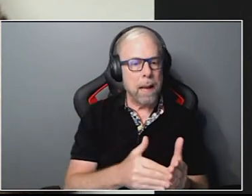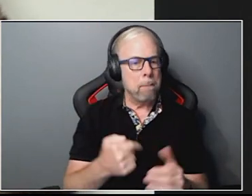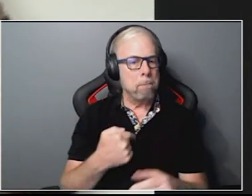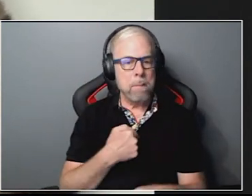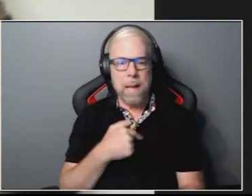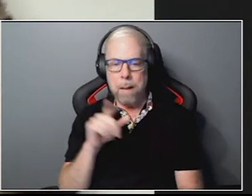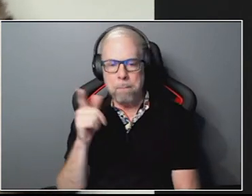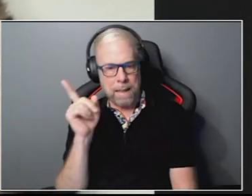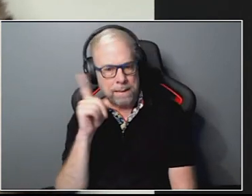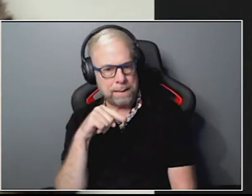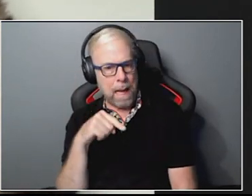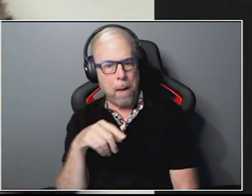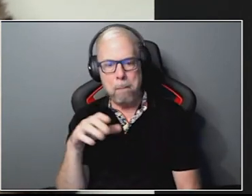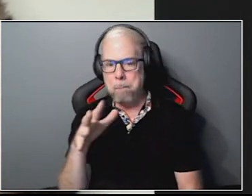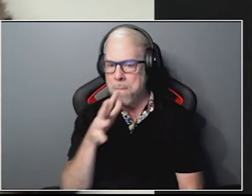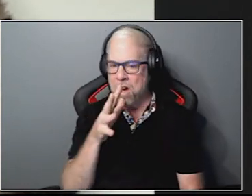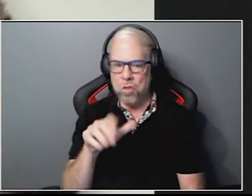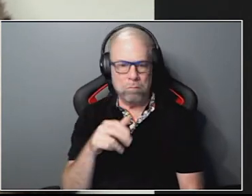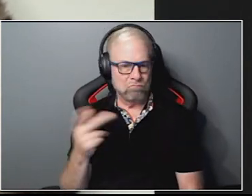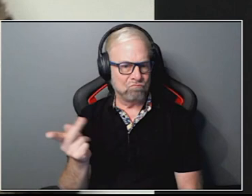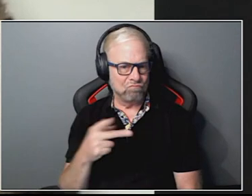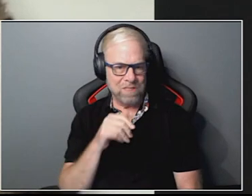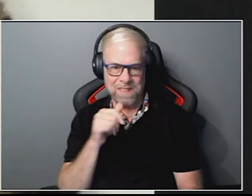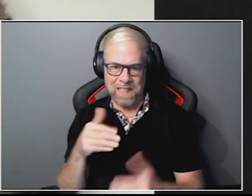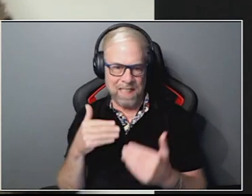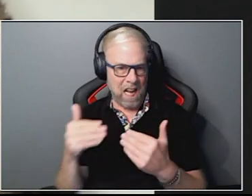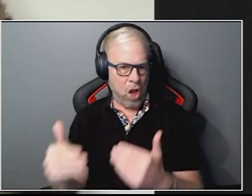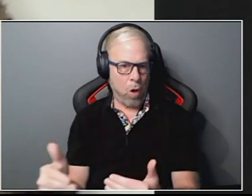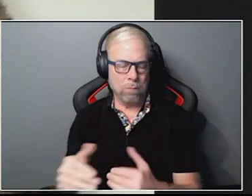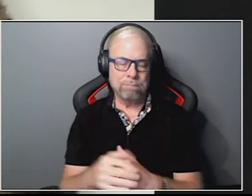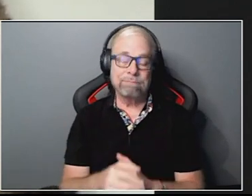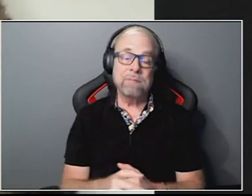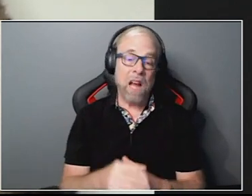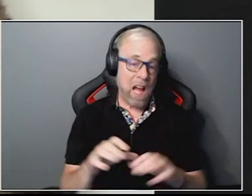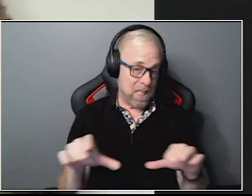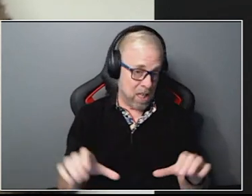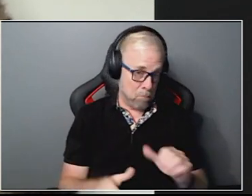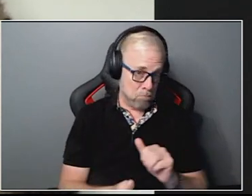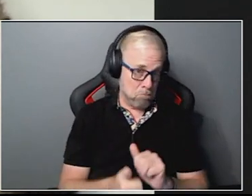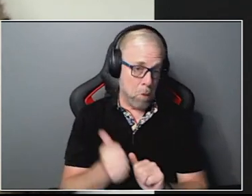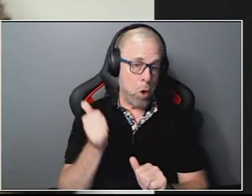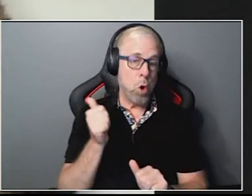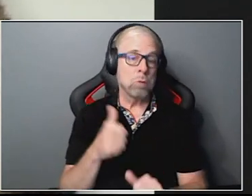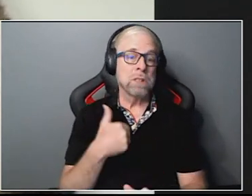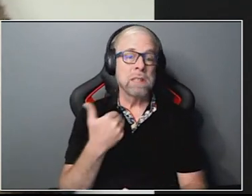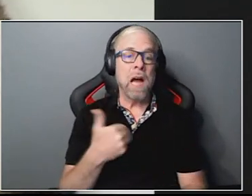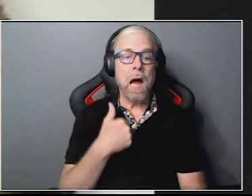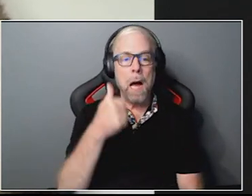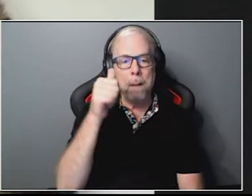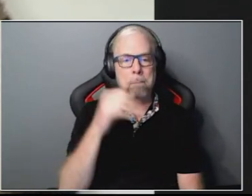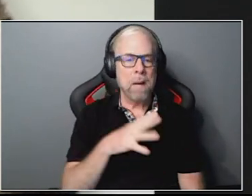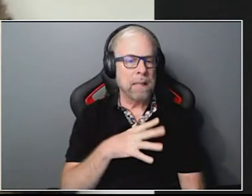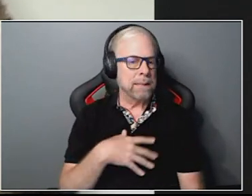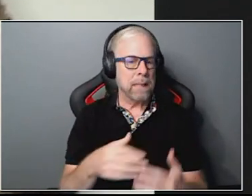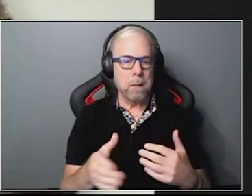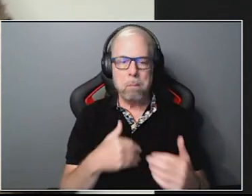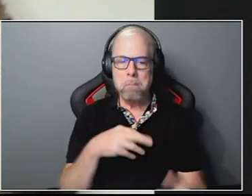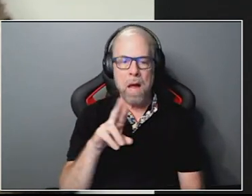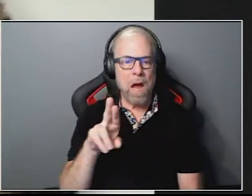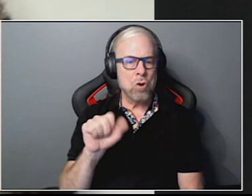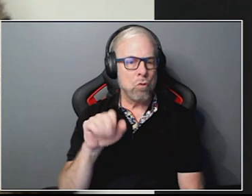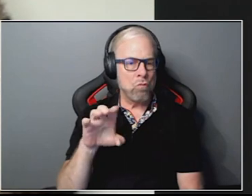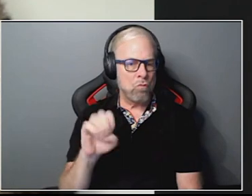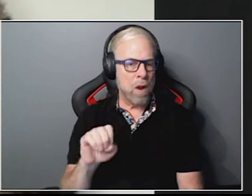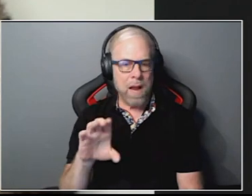all. So I did what most young men, regardless of race or creed,